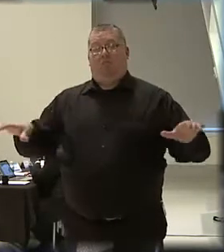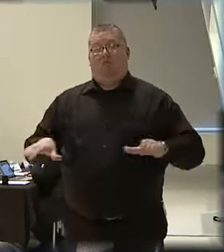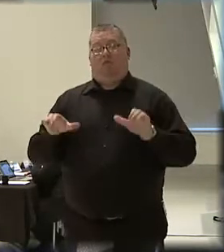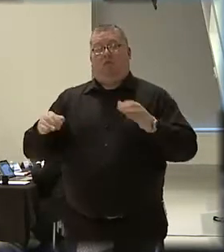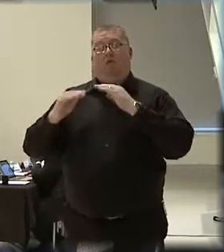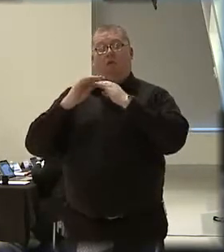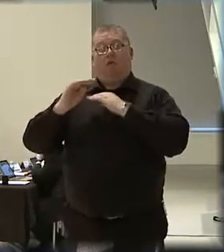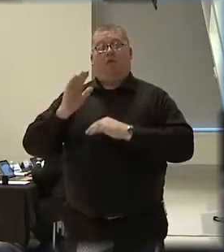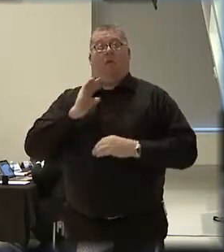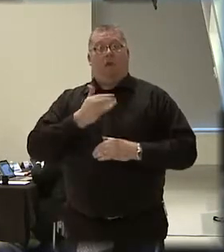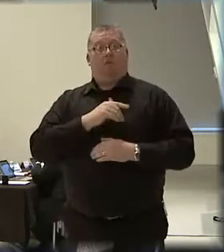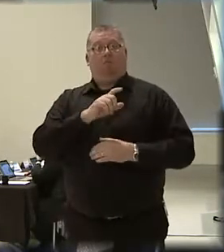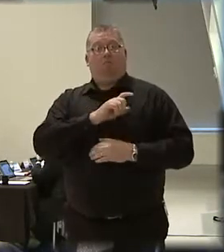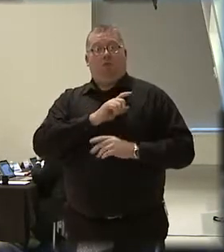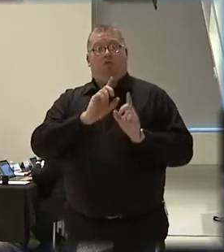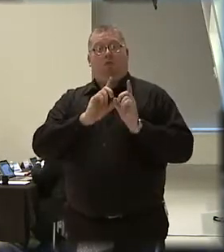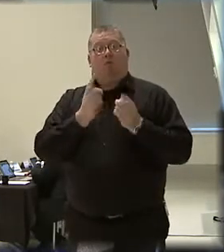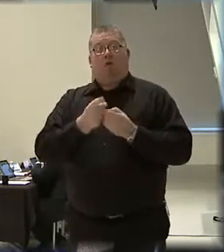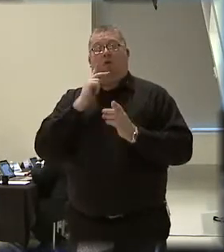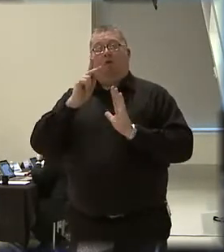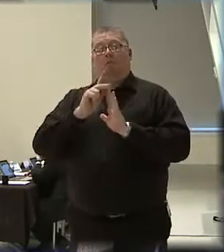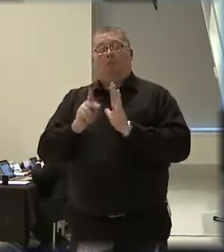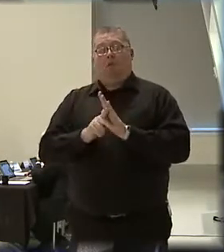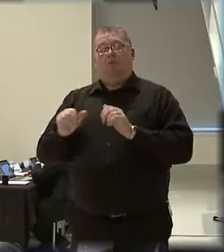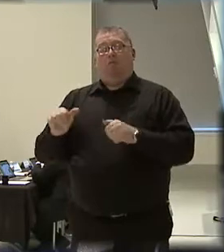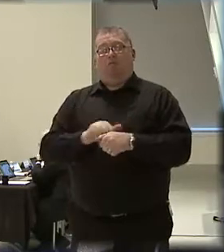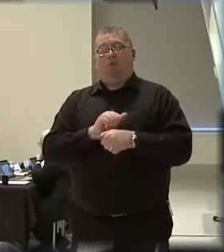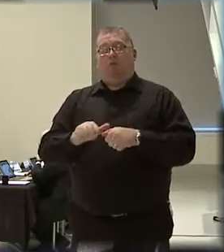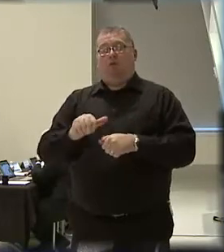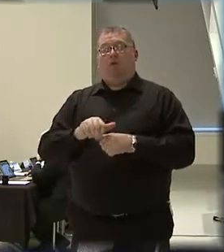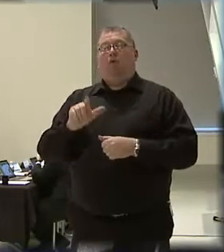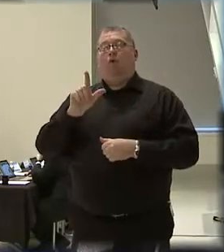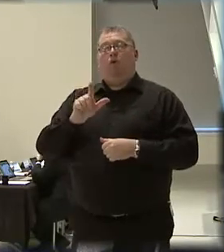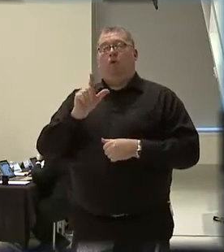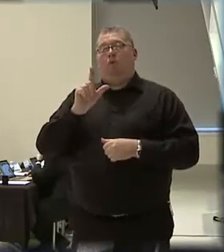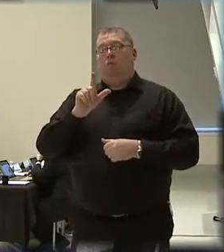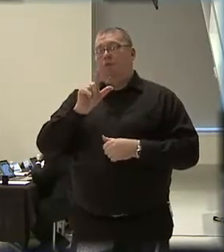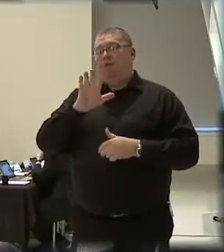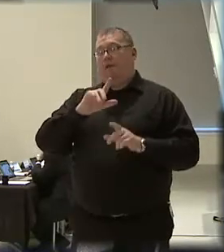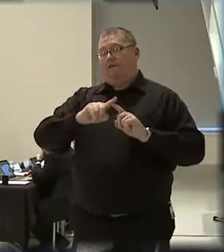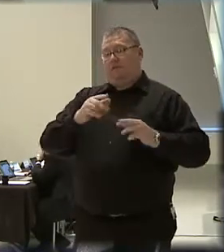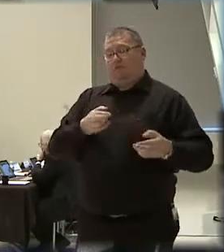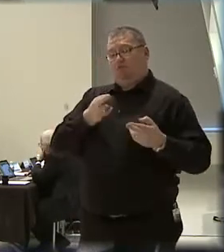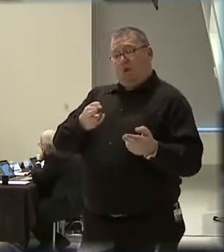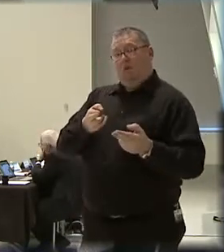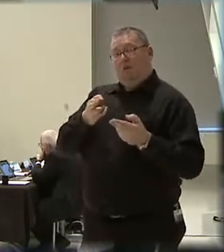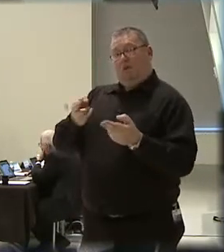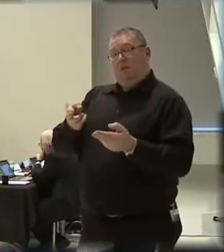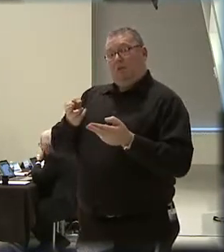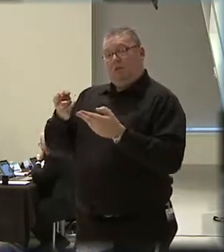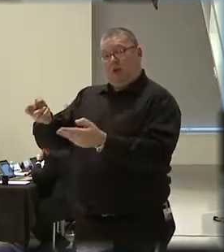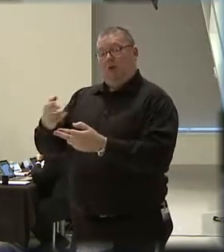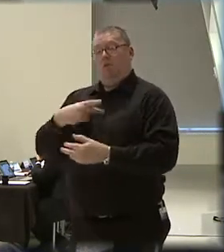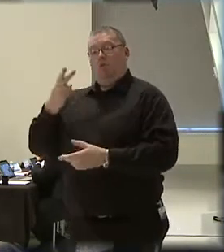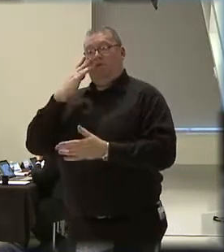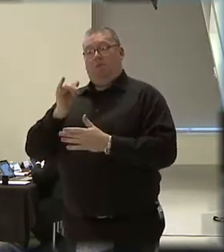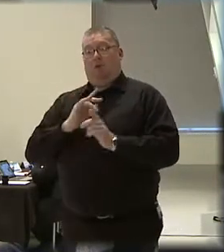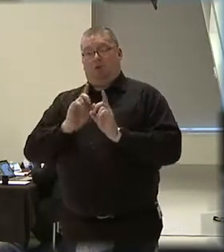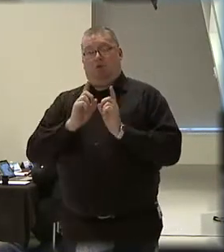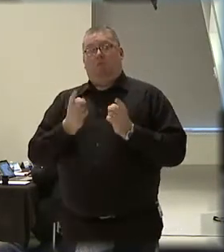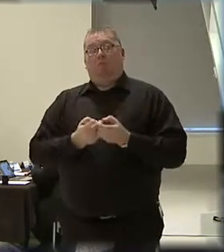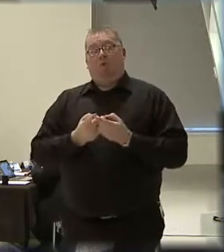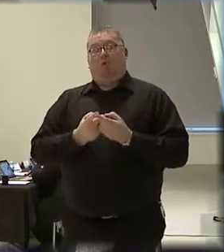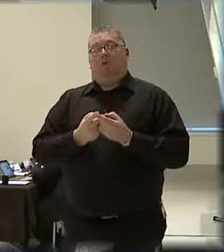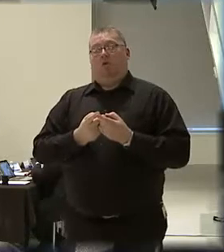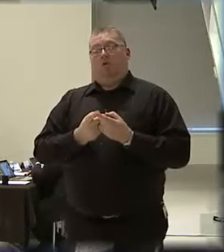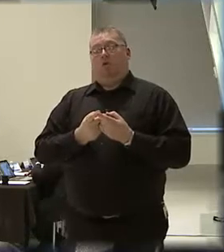BART PD and its policy and practices. 25 major recommendations were made by NOBLE to BART to undertake in